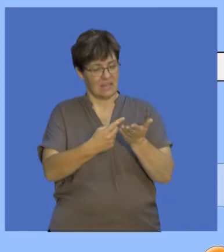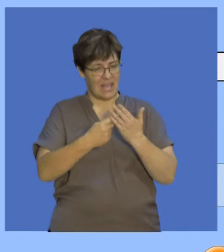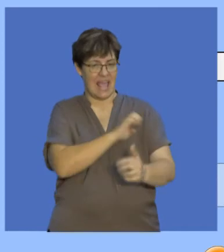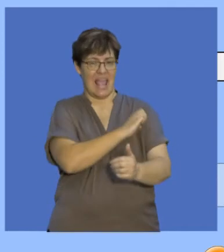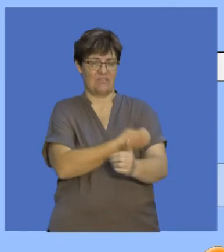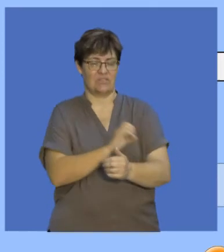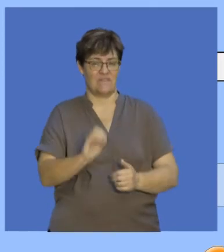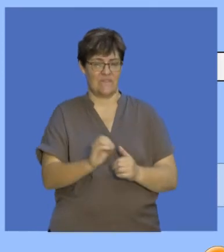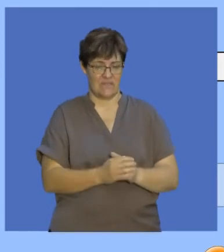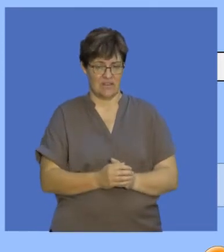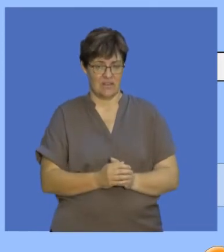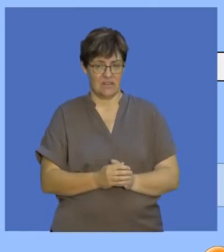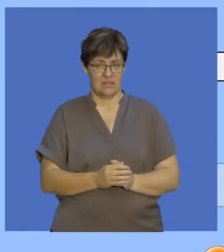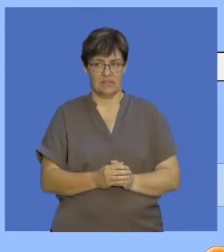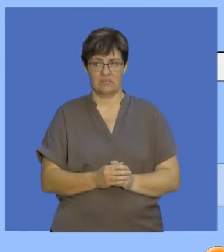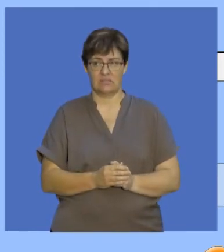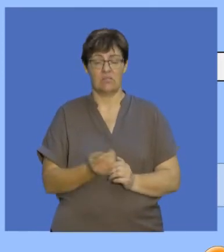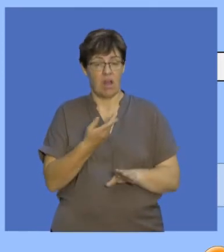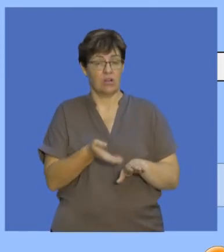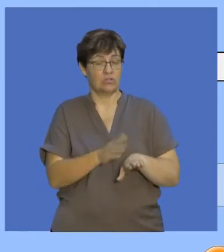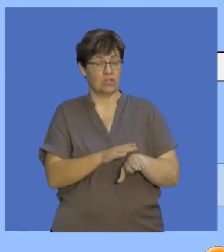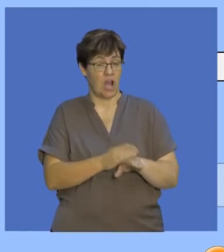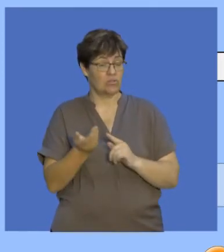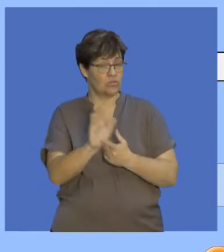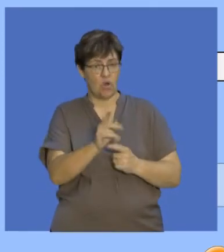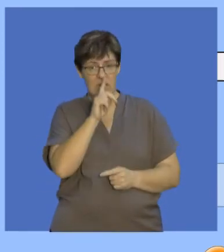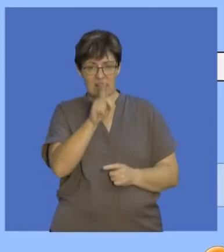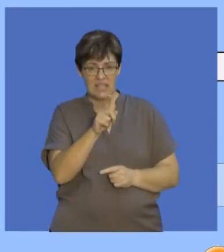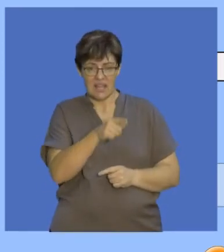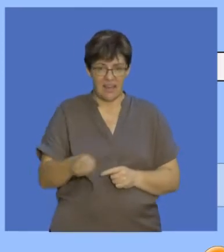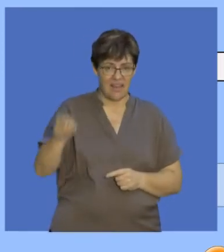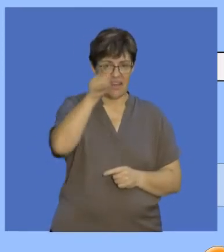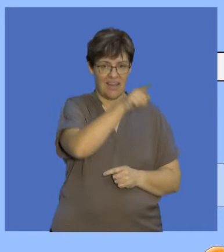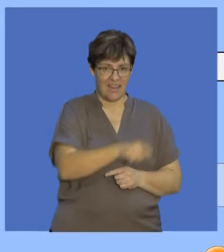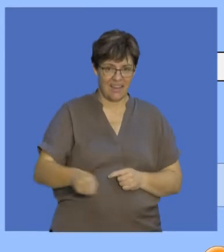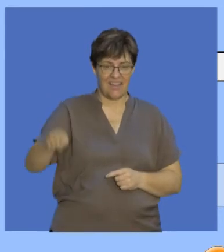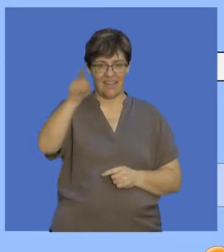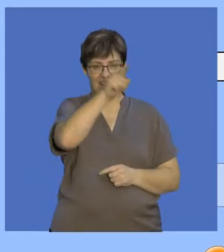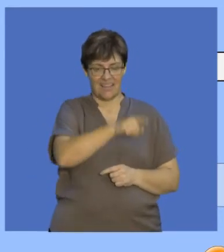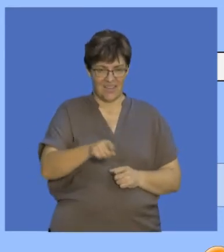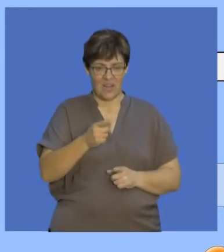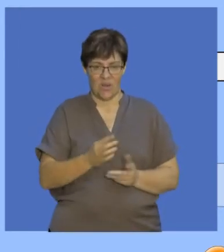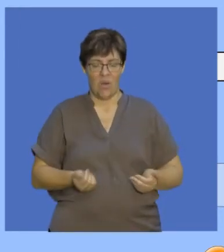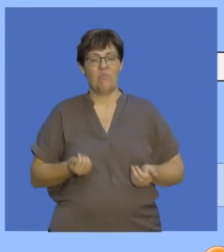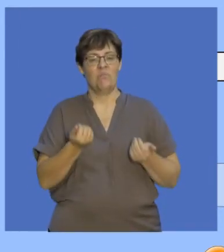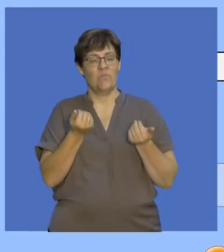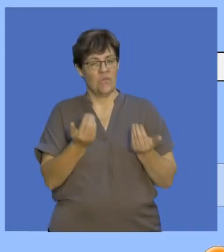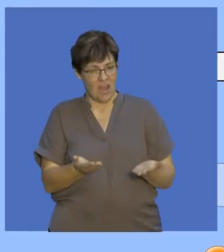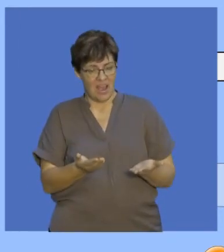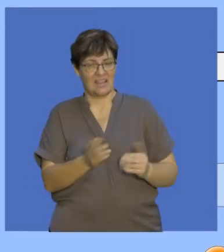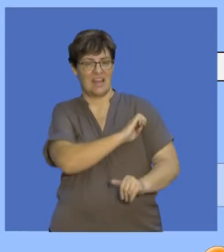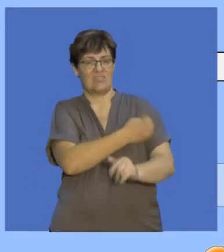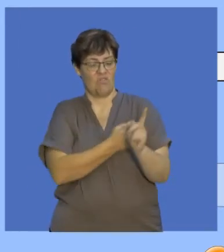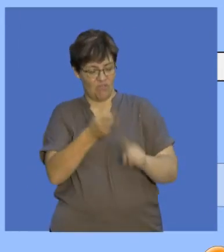the energy, okay? Even if we show the charge, okay, can you see the charge is moving from, it is provided the